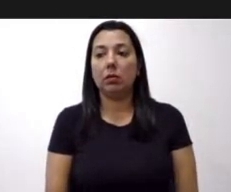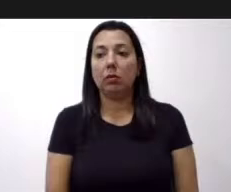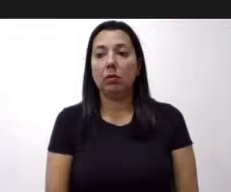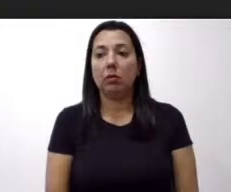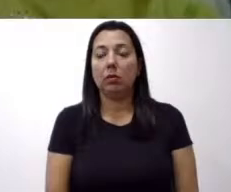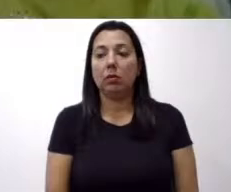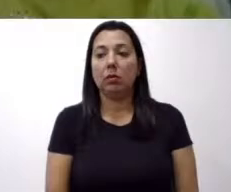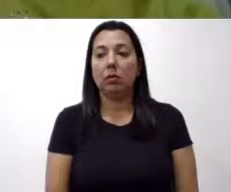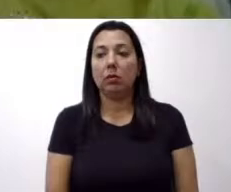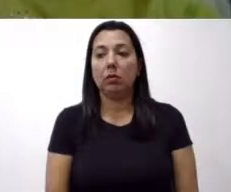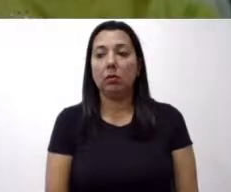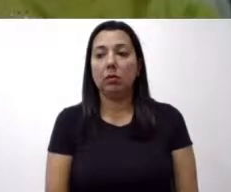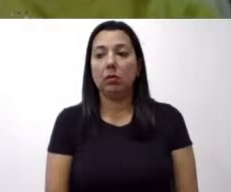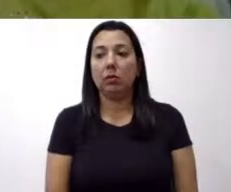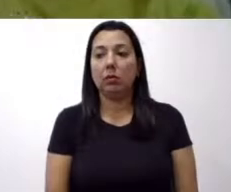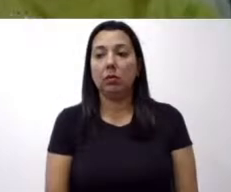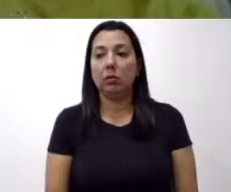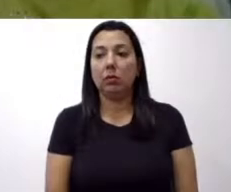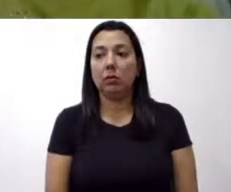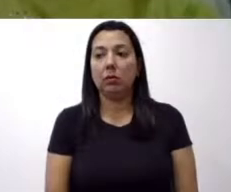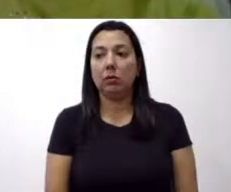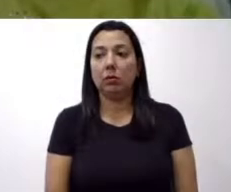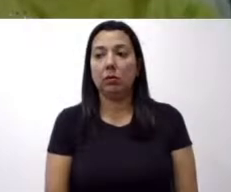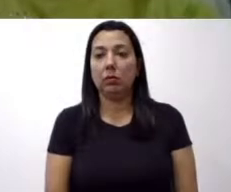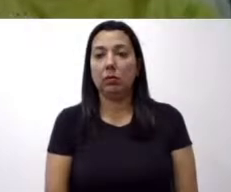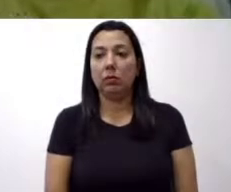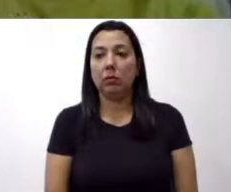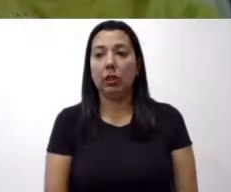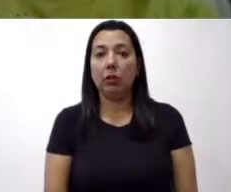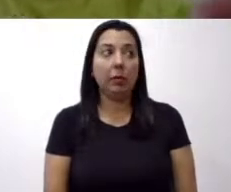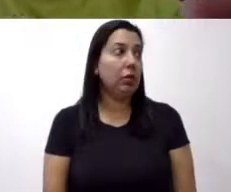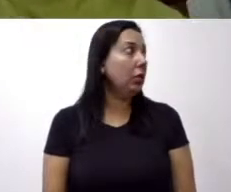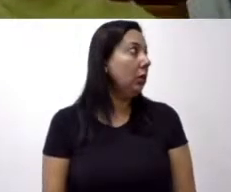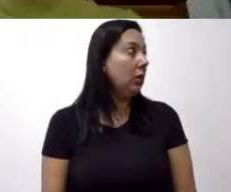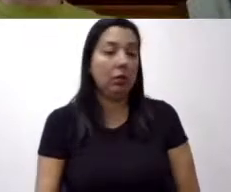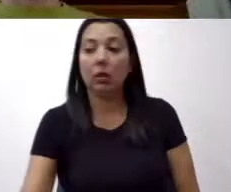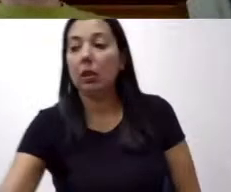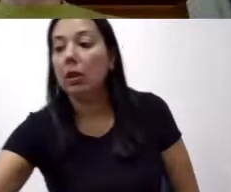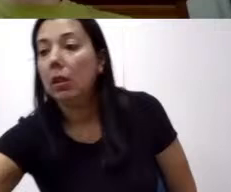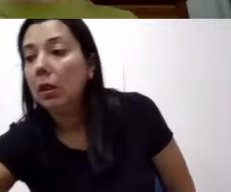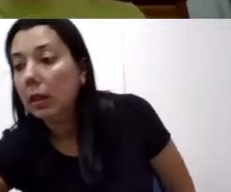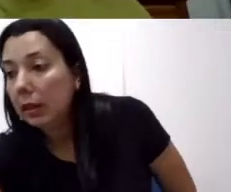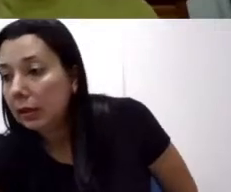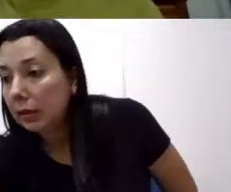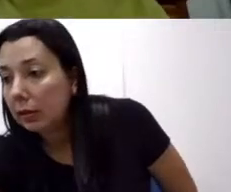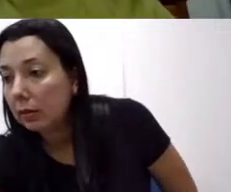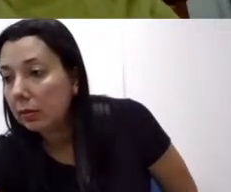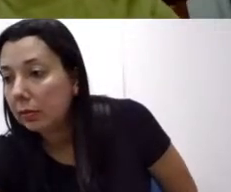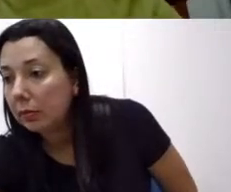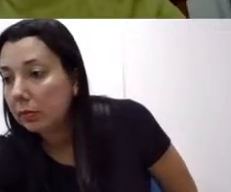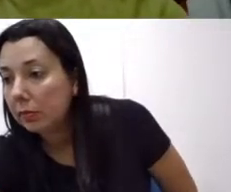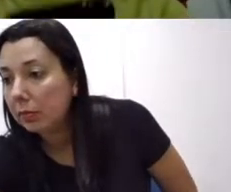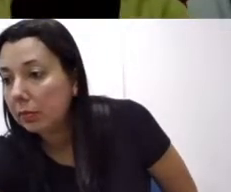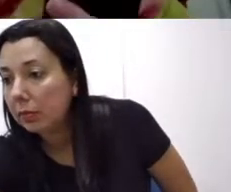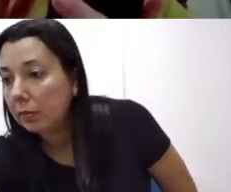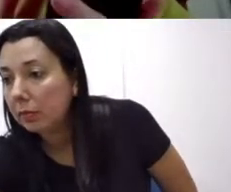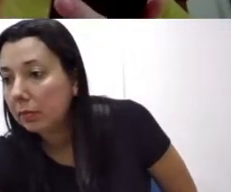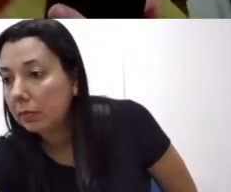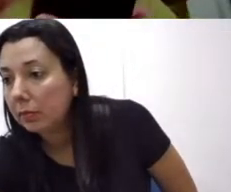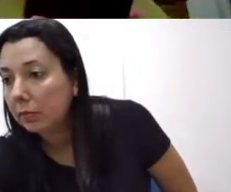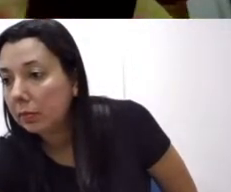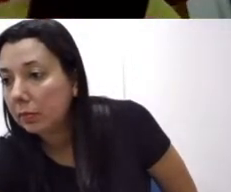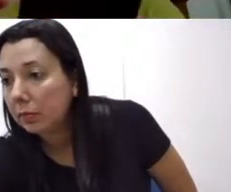here today. This is our second webinar in a series of 5 in which we